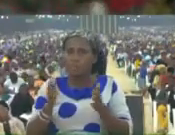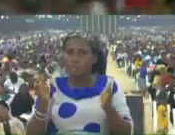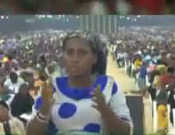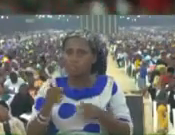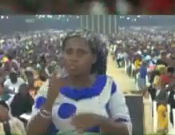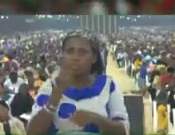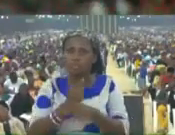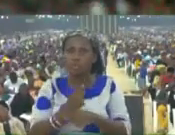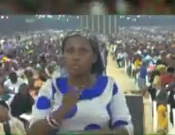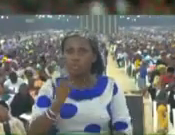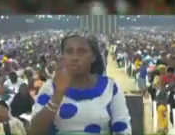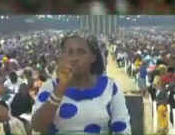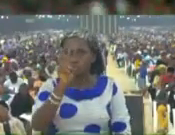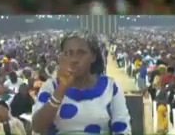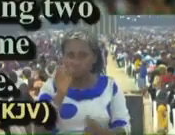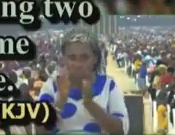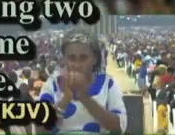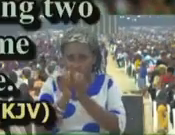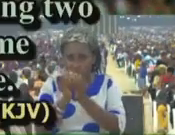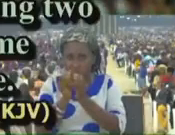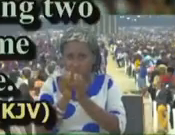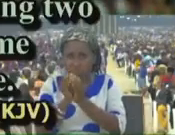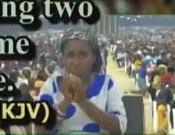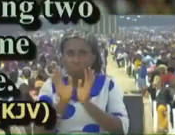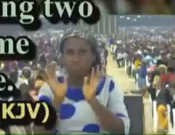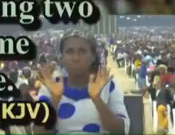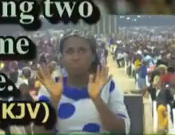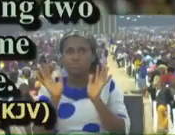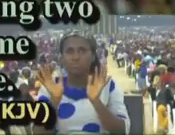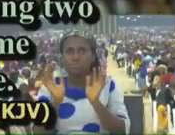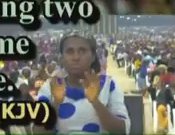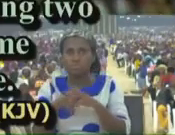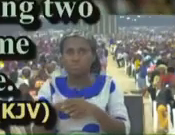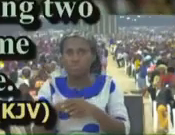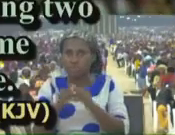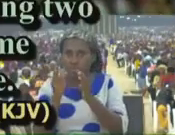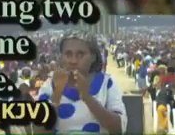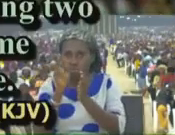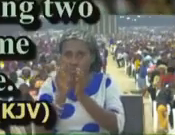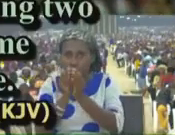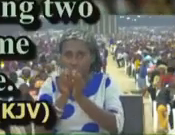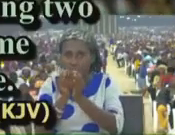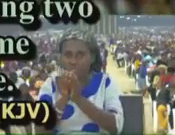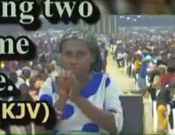tiny sticks are enough to prepare the meal.